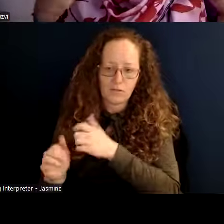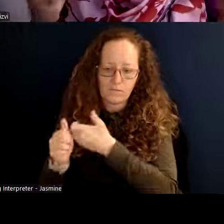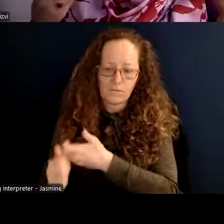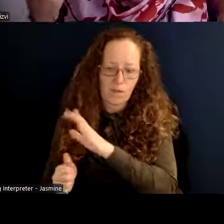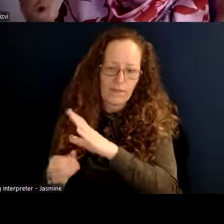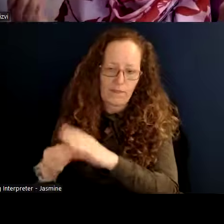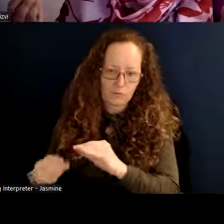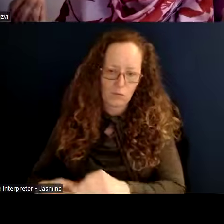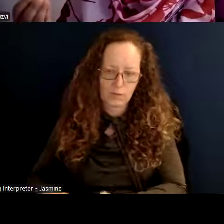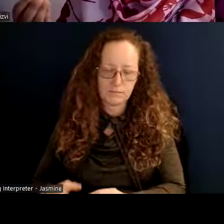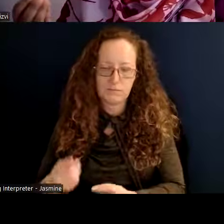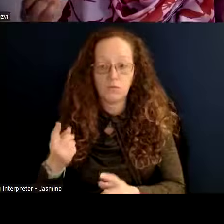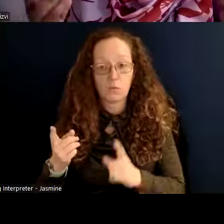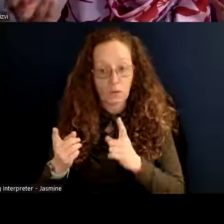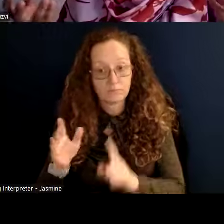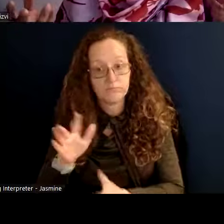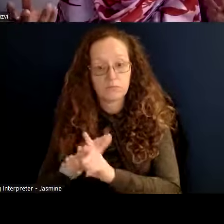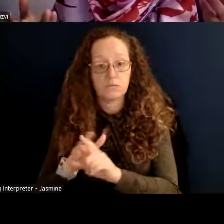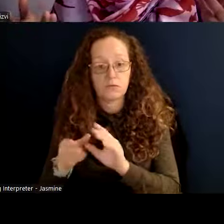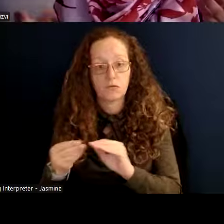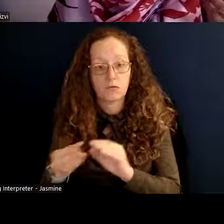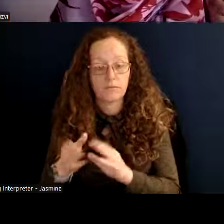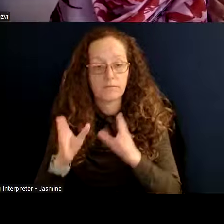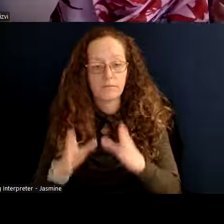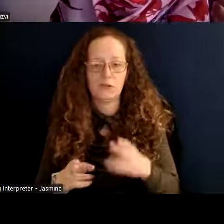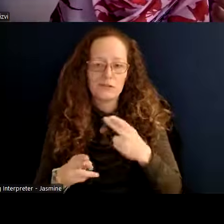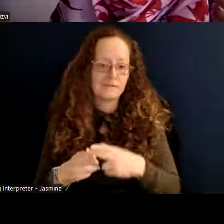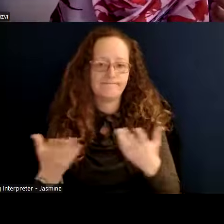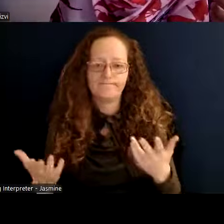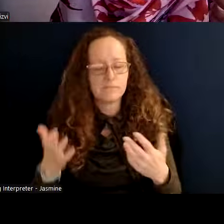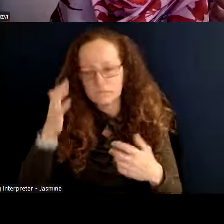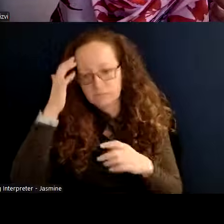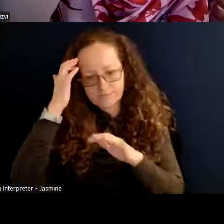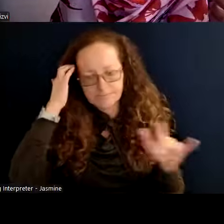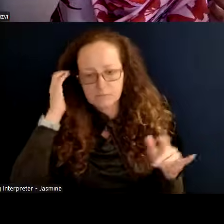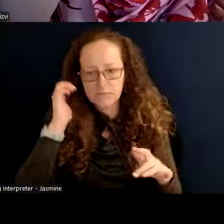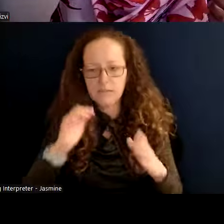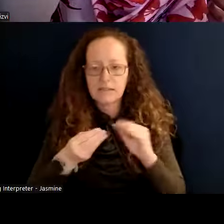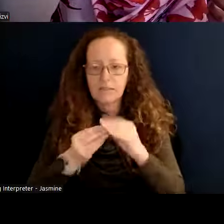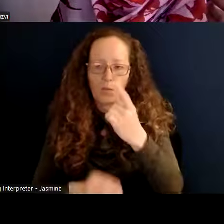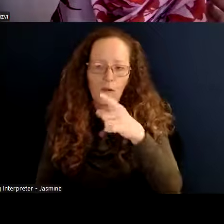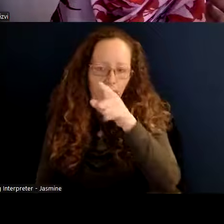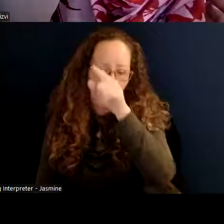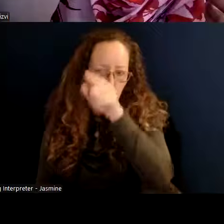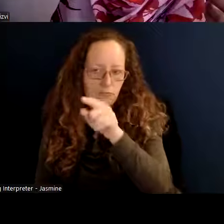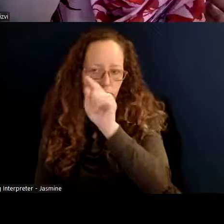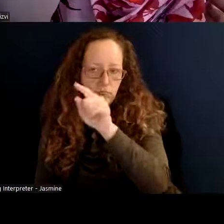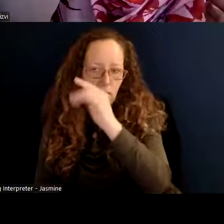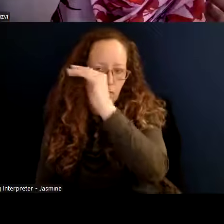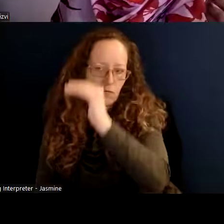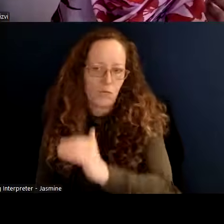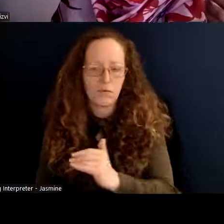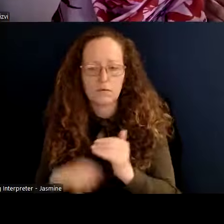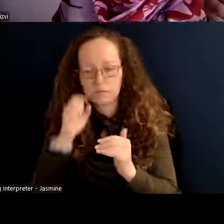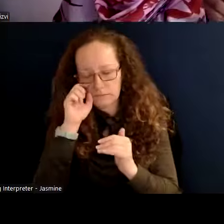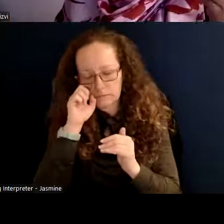one such emergent story is that of a Chowkidar Najamuddin, and you'll see his name as number one up here on the muster roll, and it's also